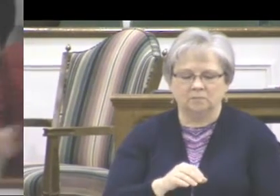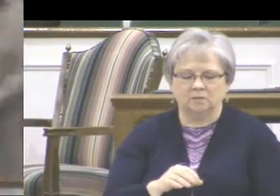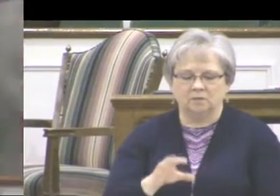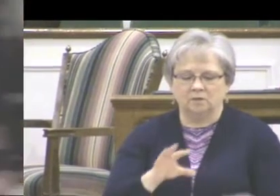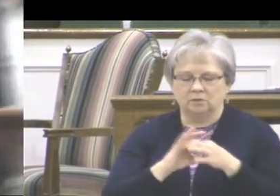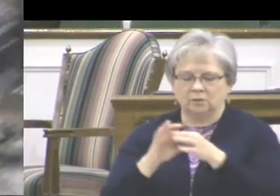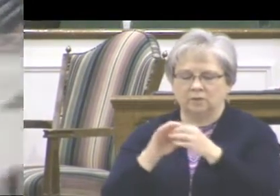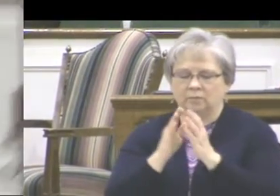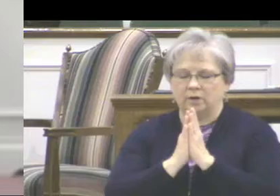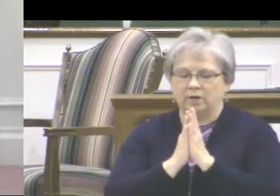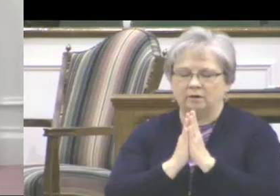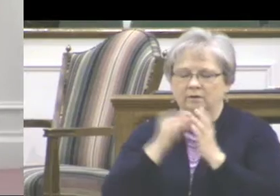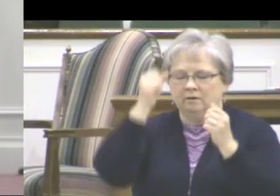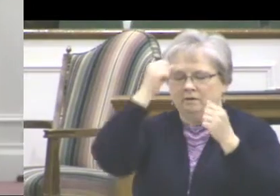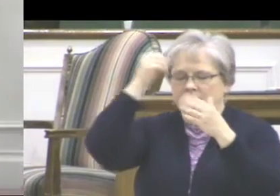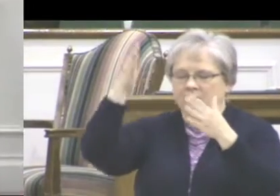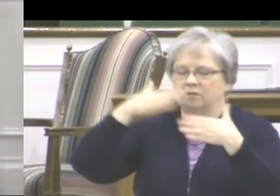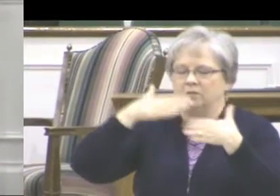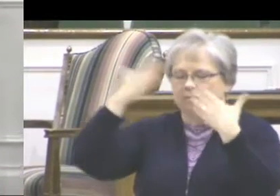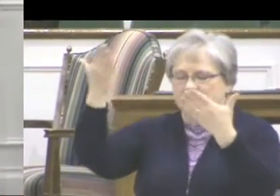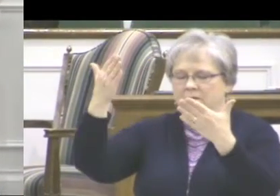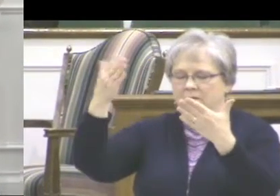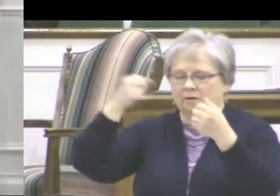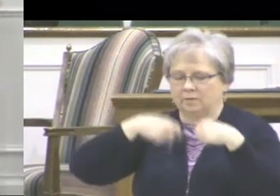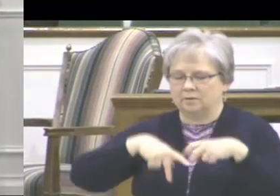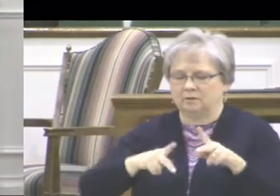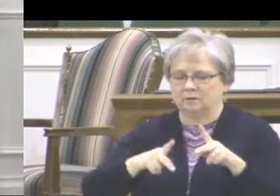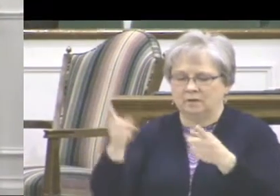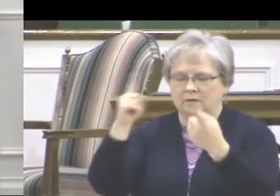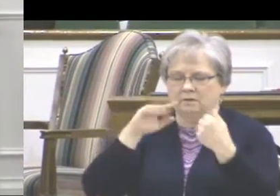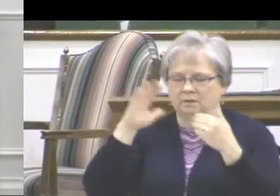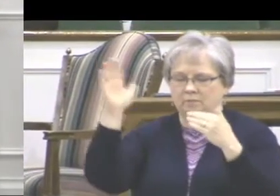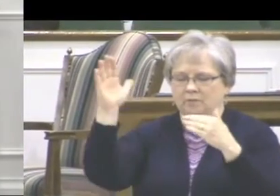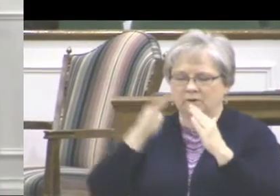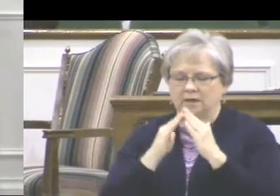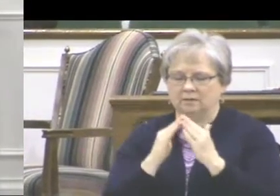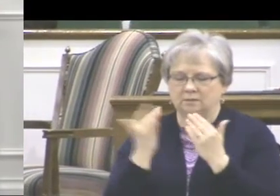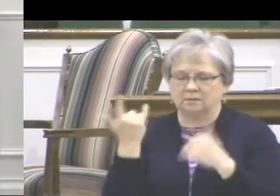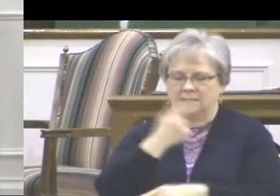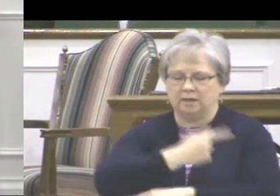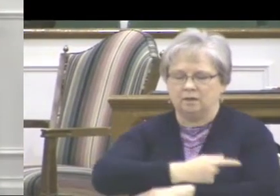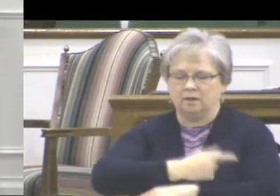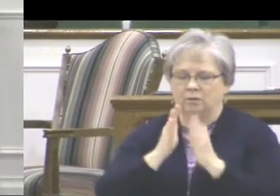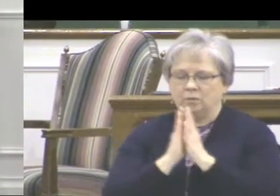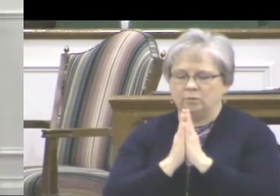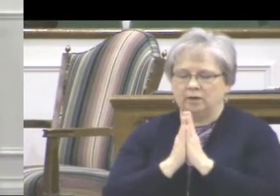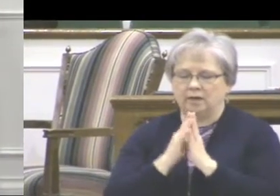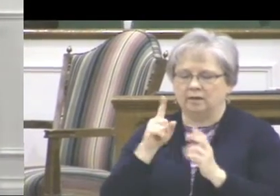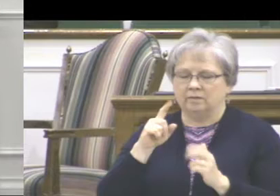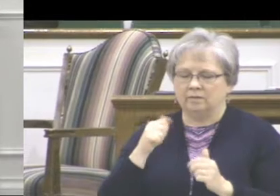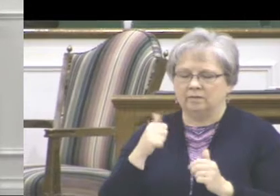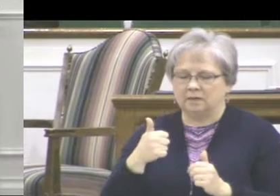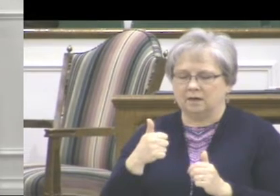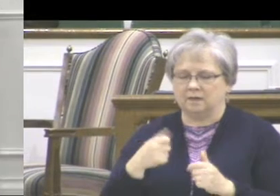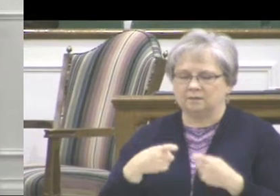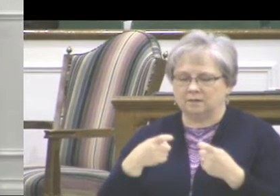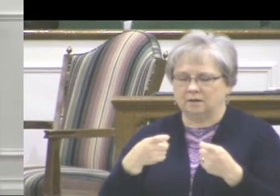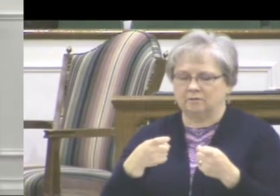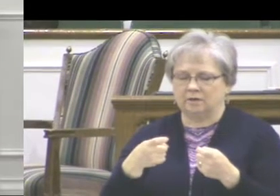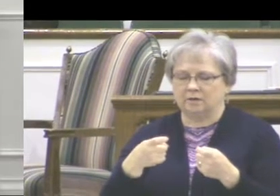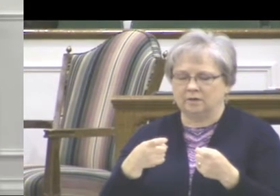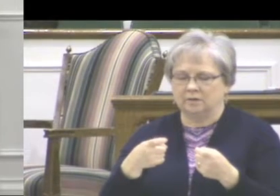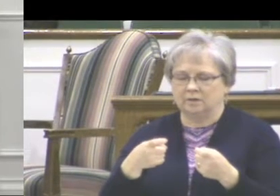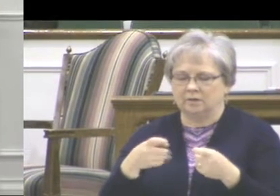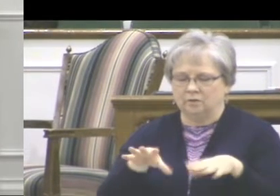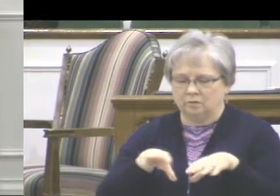join me as we pray? Father, we thank you for the opportunity to come into your house today. Pray that the tithes and offerings received today will help